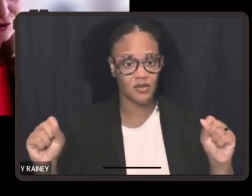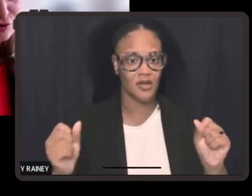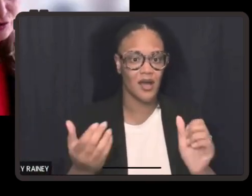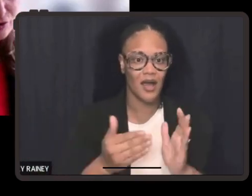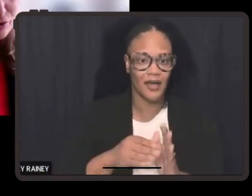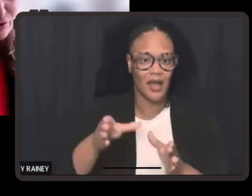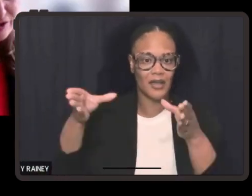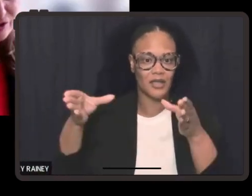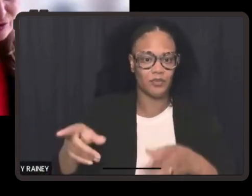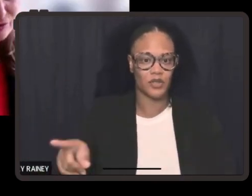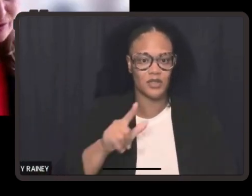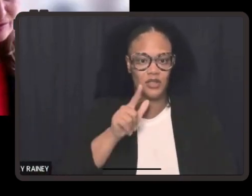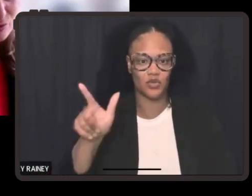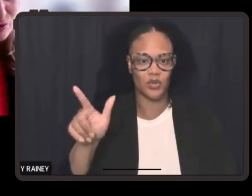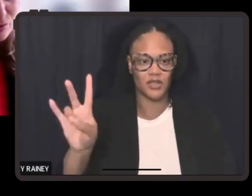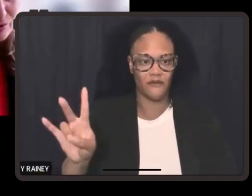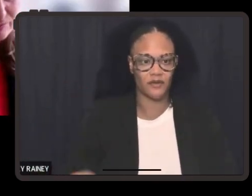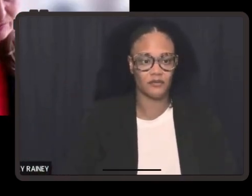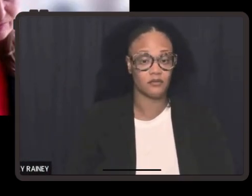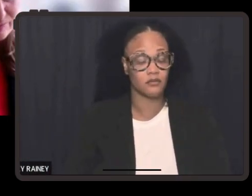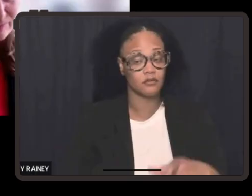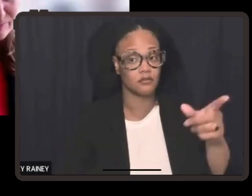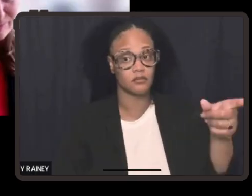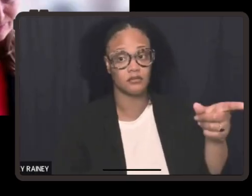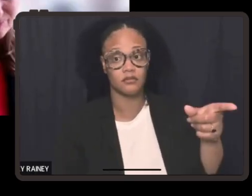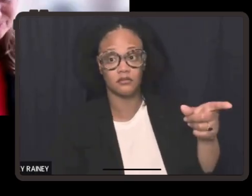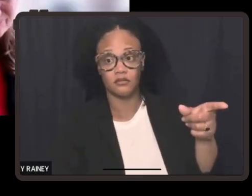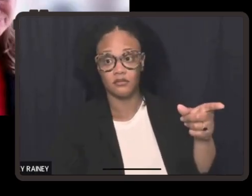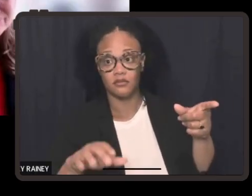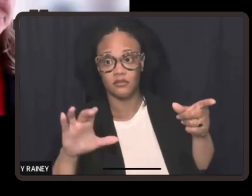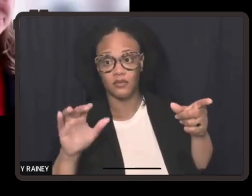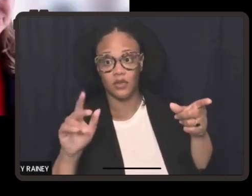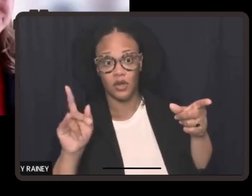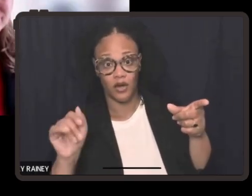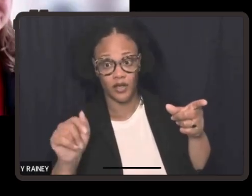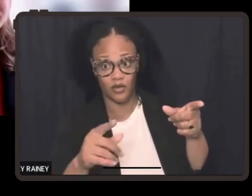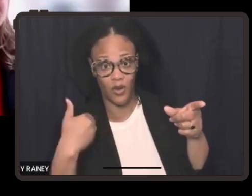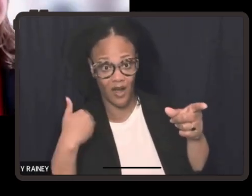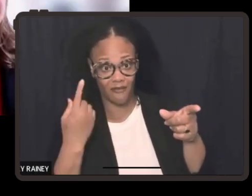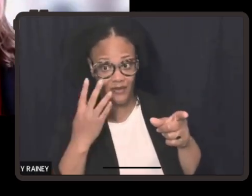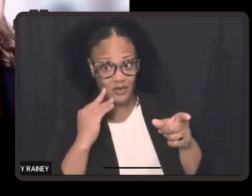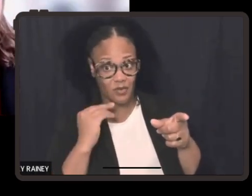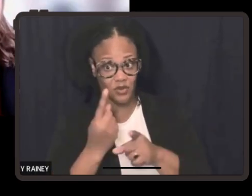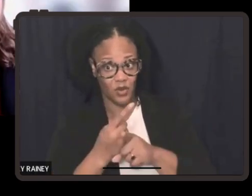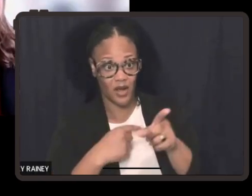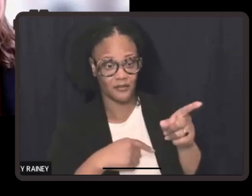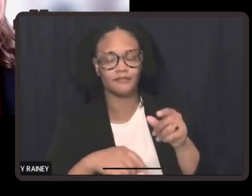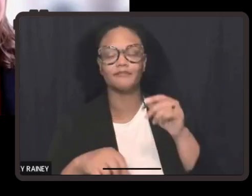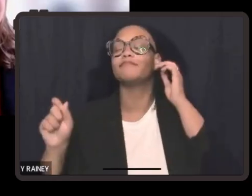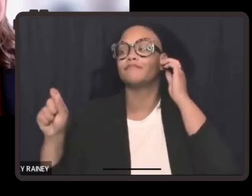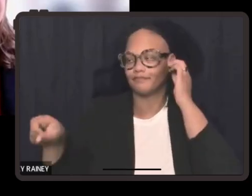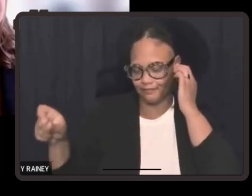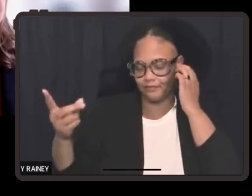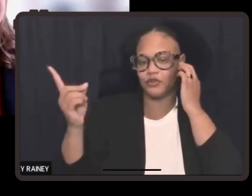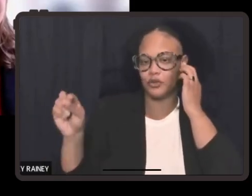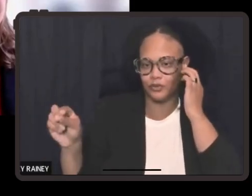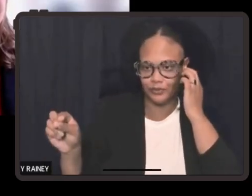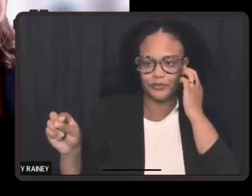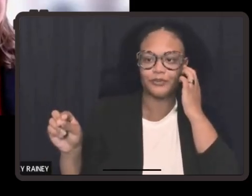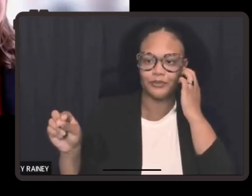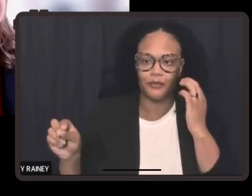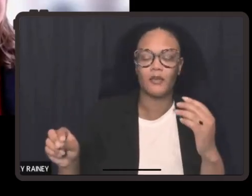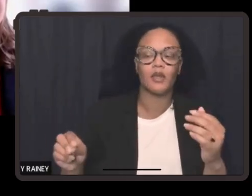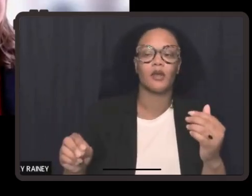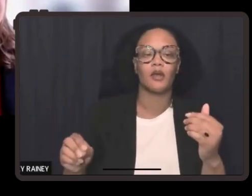I think you do, Claudia, don't you? Yeah, we had the same. Yeah. So we had to go from the